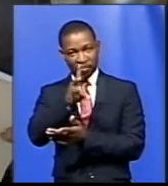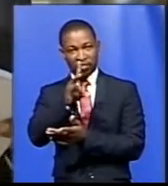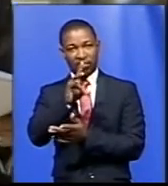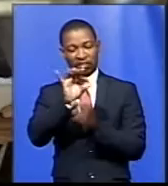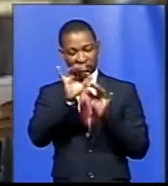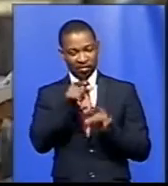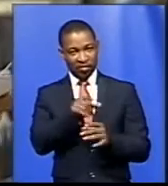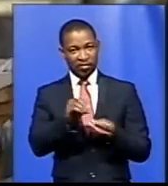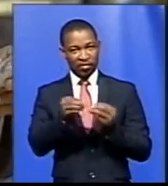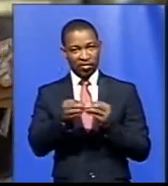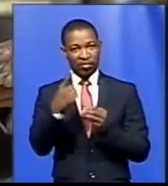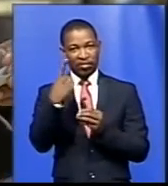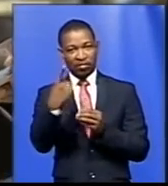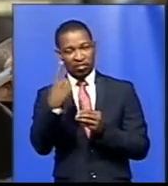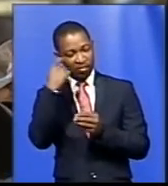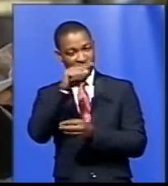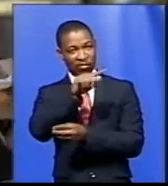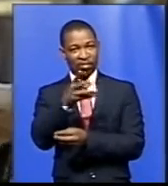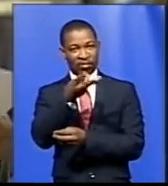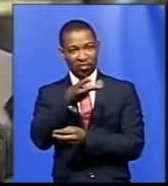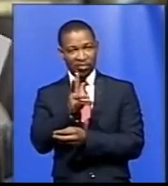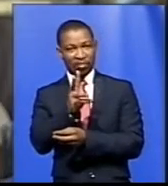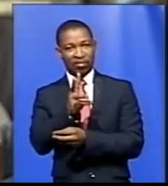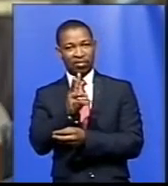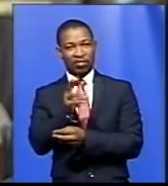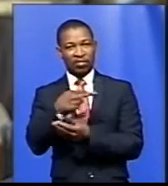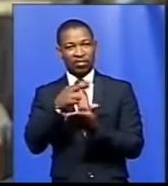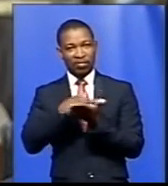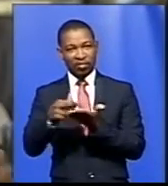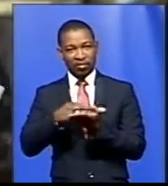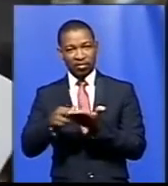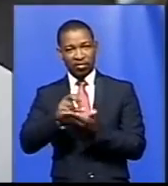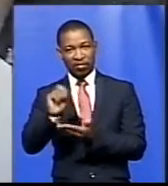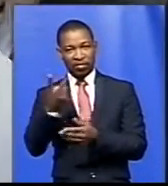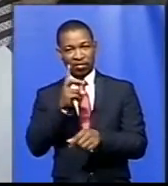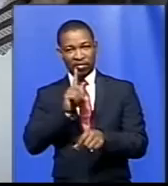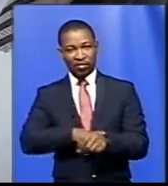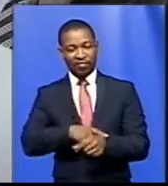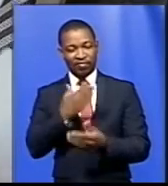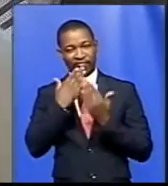number 1 of 2016, be read for the second time, and I thank you.